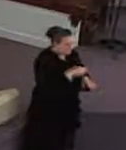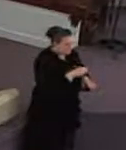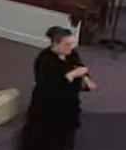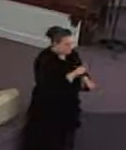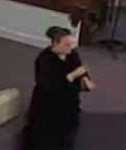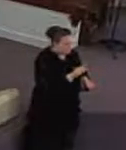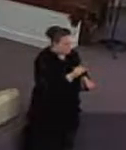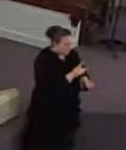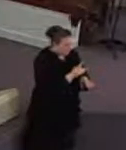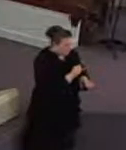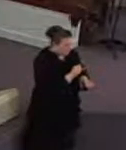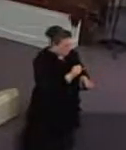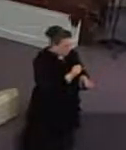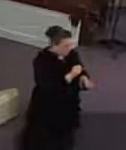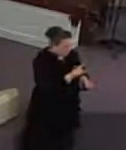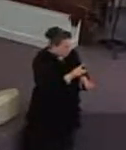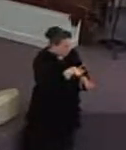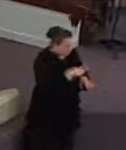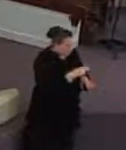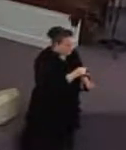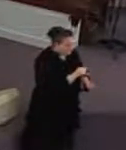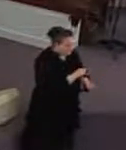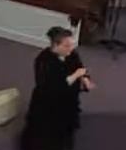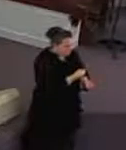Some probably thought he was coming there to watch the hanging.